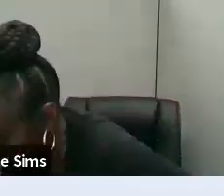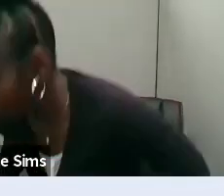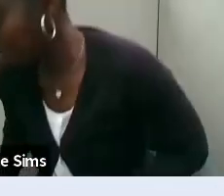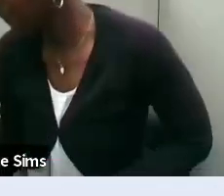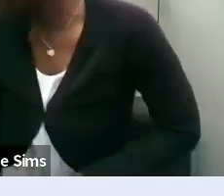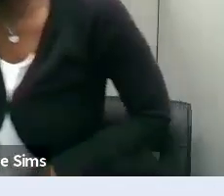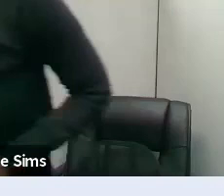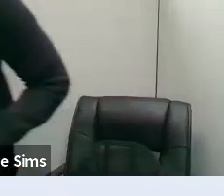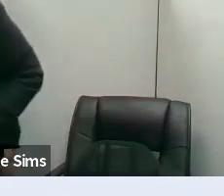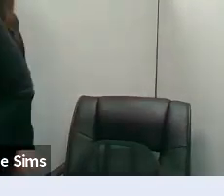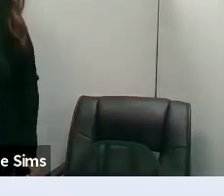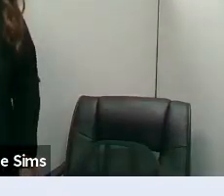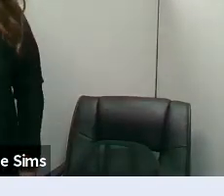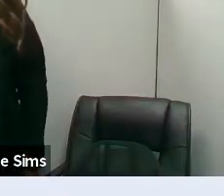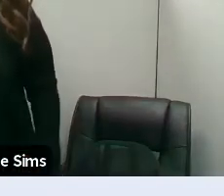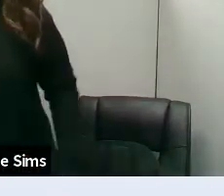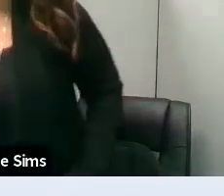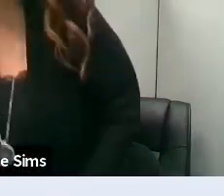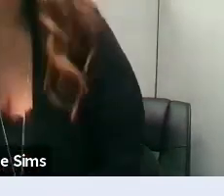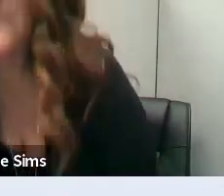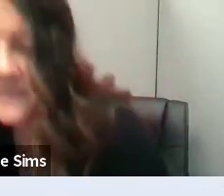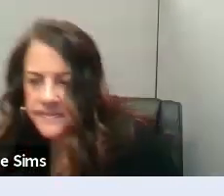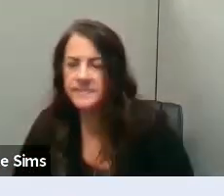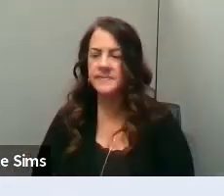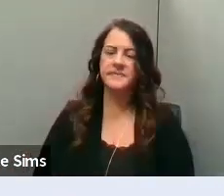recommend last week's presentation.